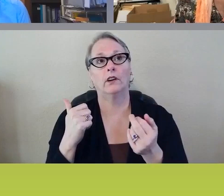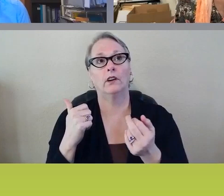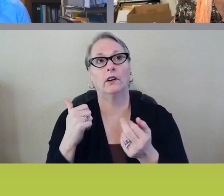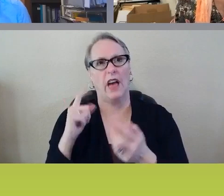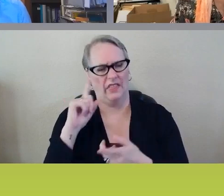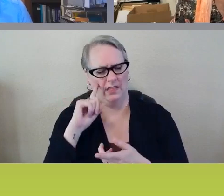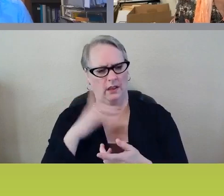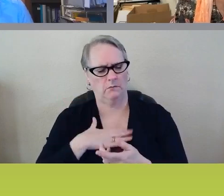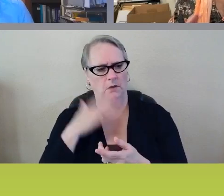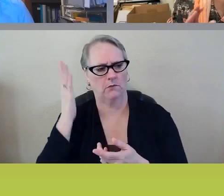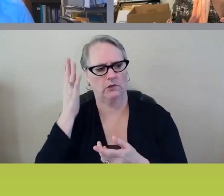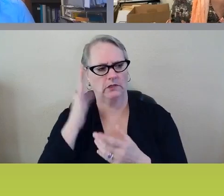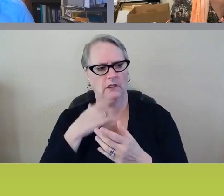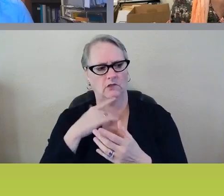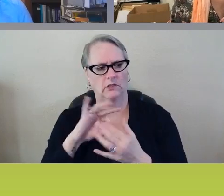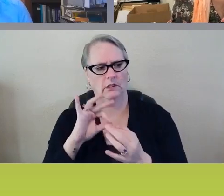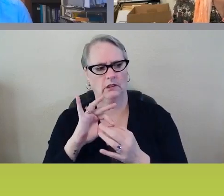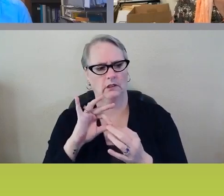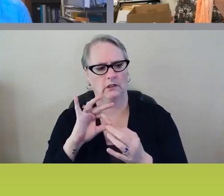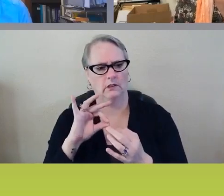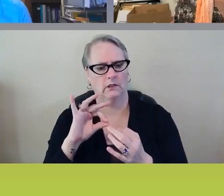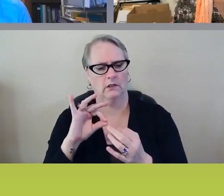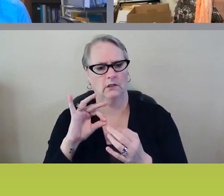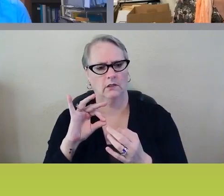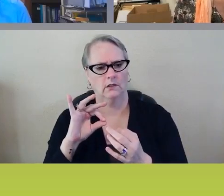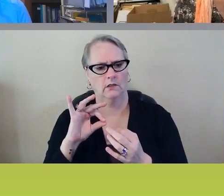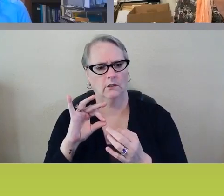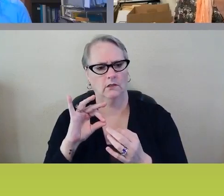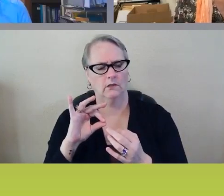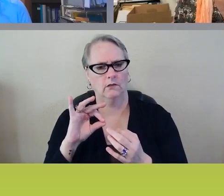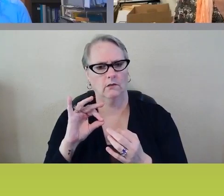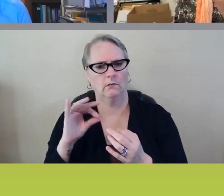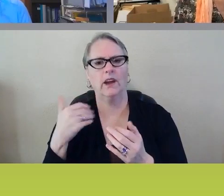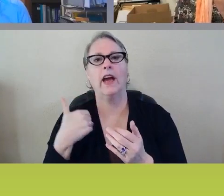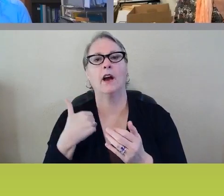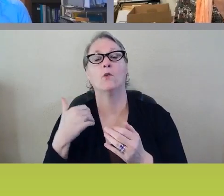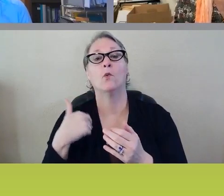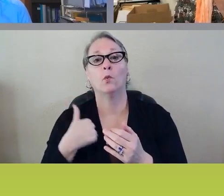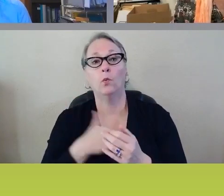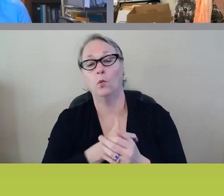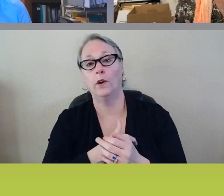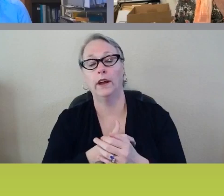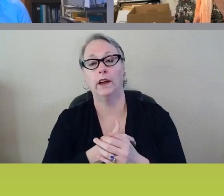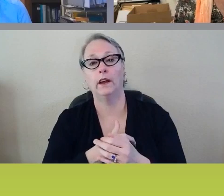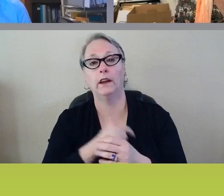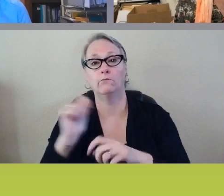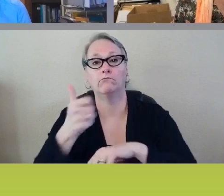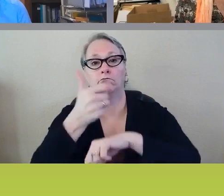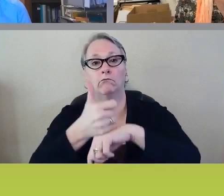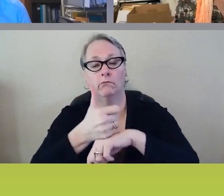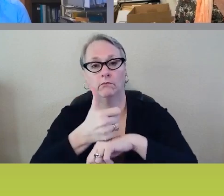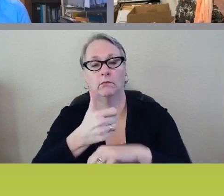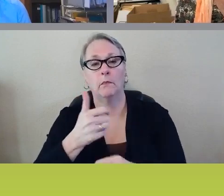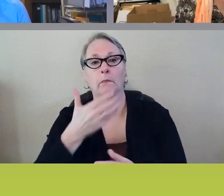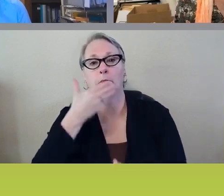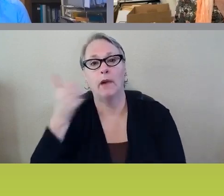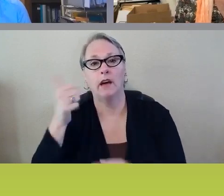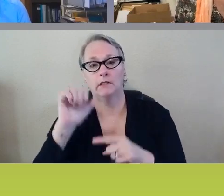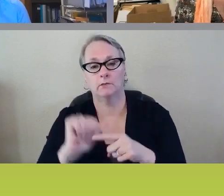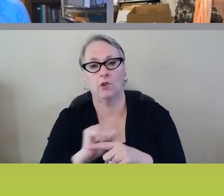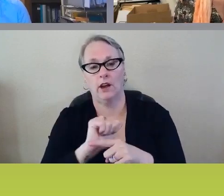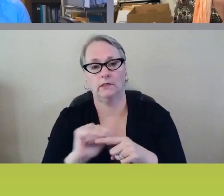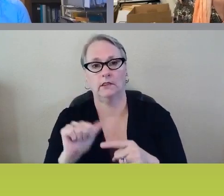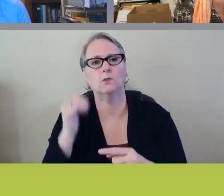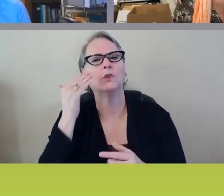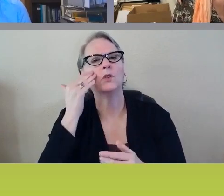presentation I said, we have an approach that is based on best practice indicators. Mm-hmm. We know that there are some items